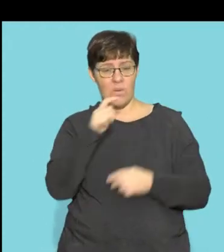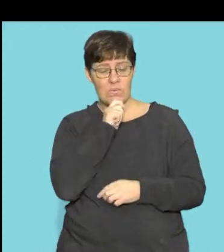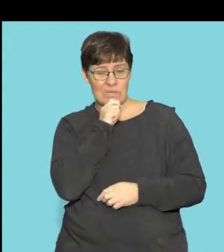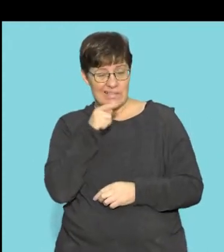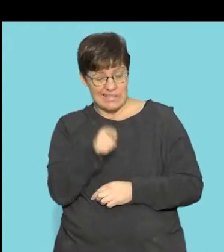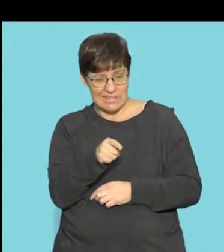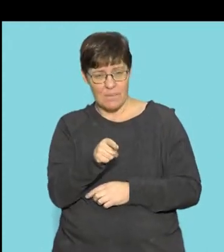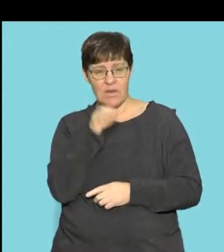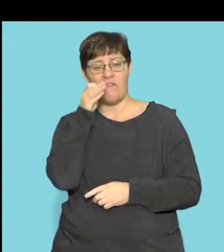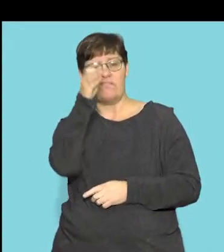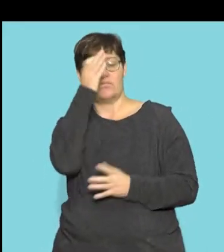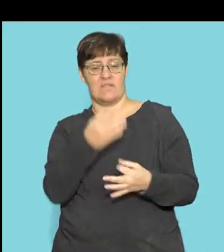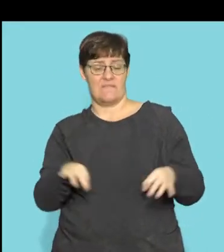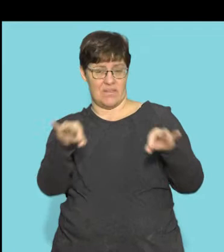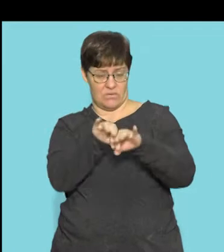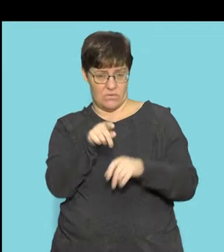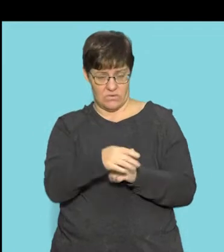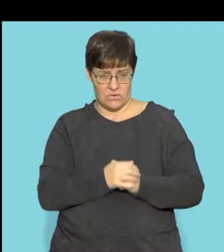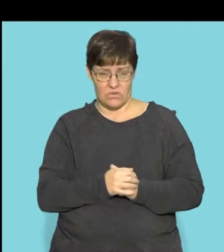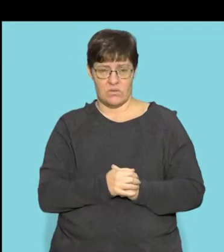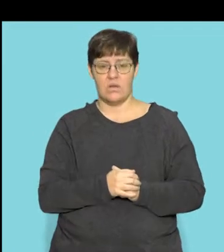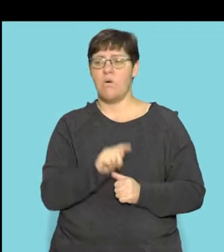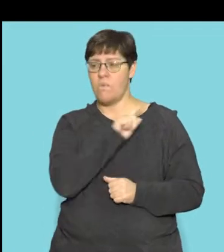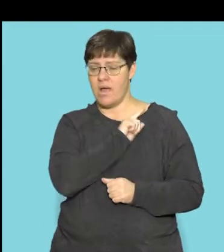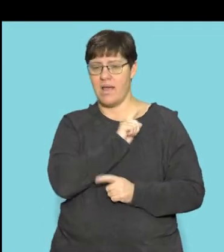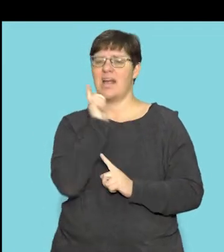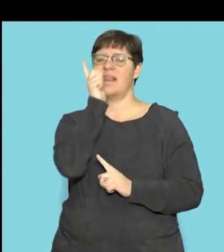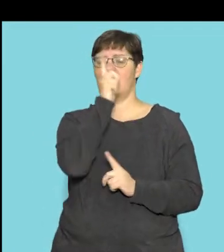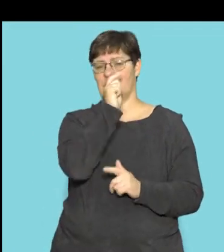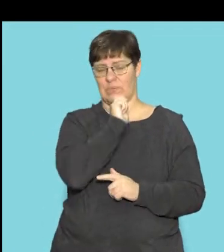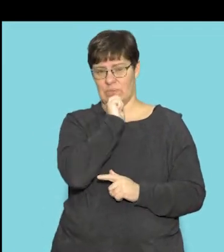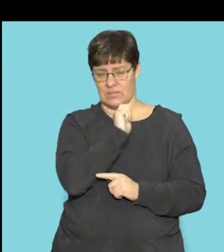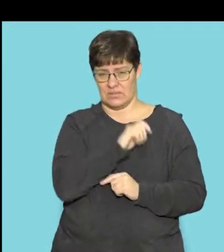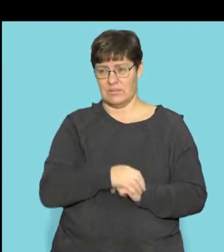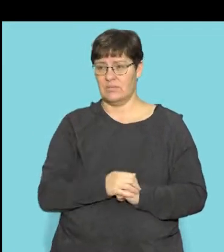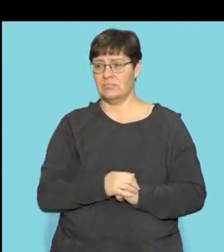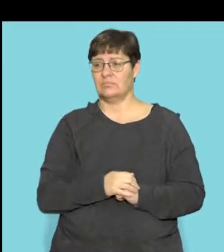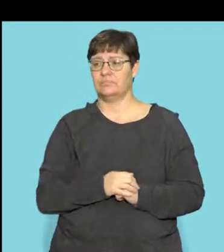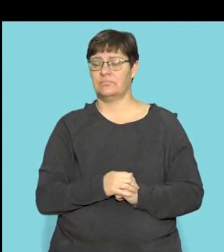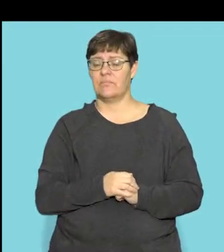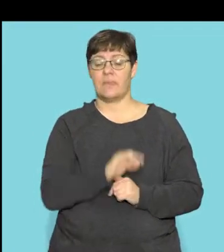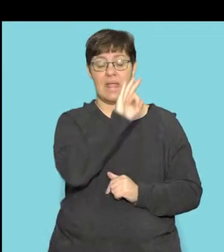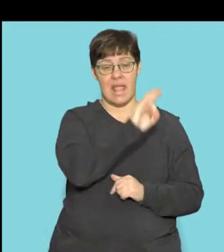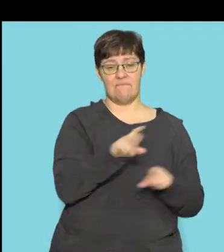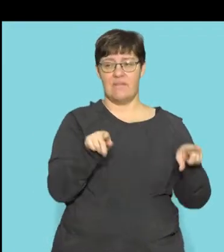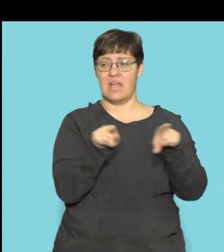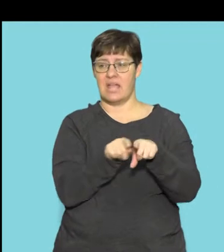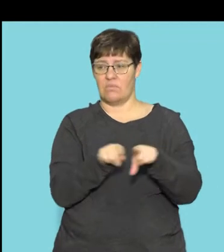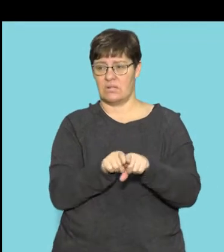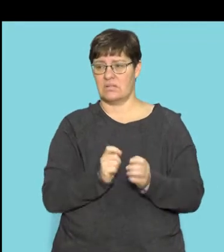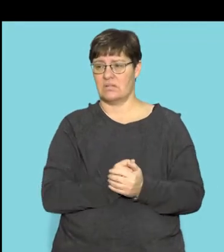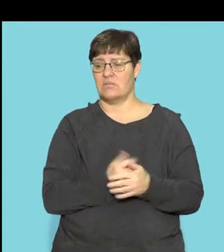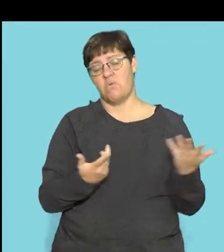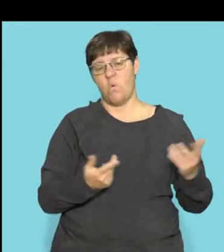talk about the future value annuity, which we're going to use at a later stage when we start calculating. It's F. Some people